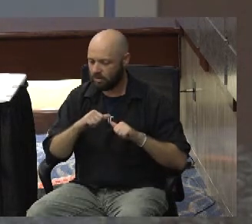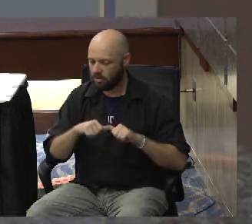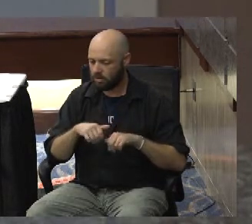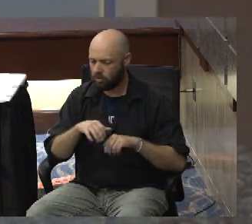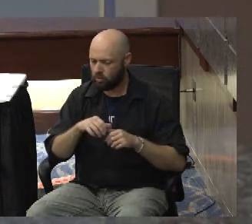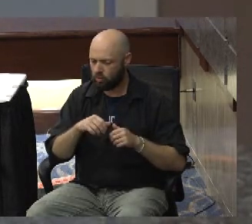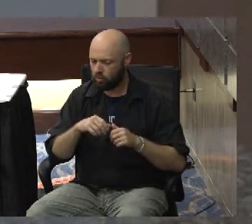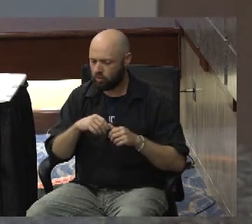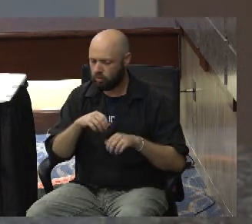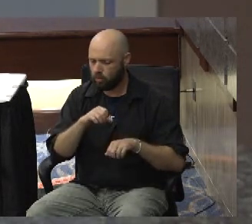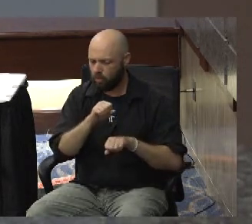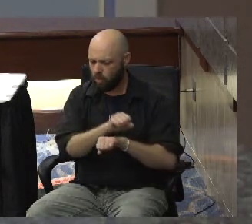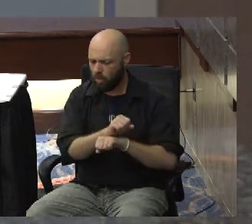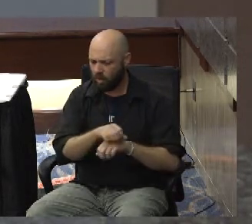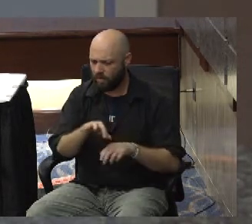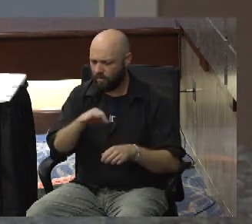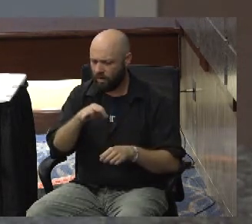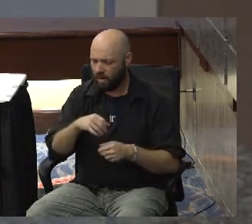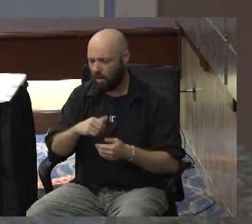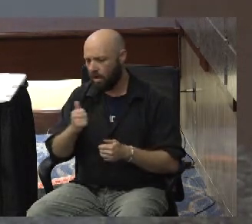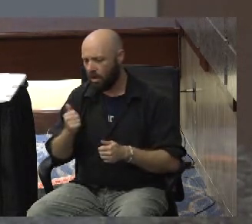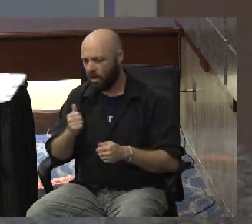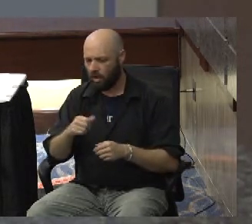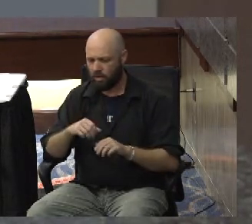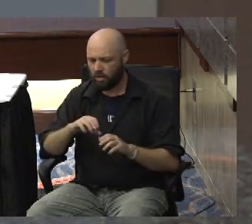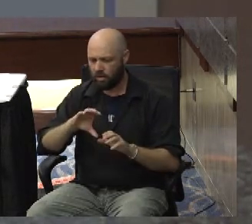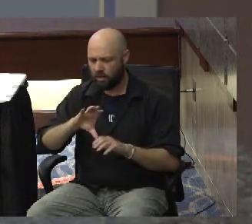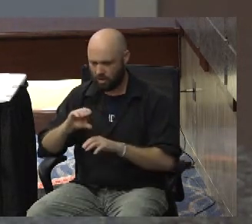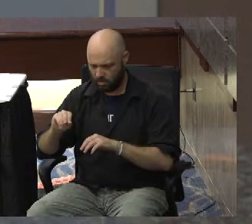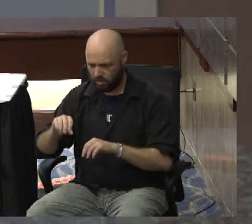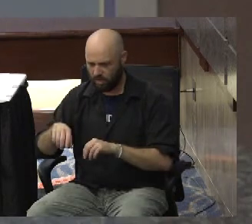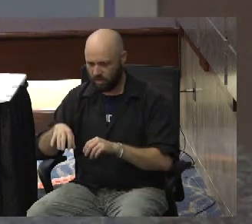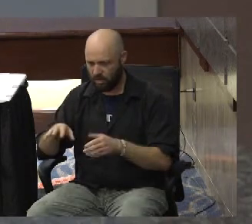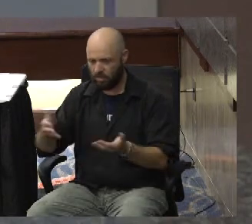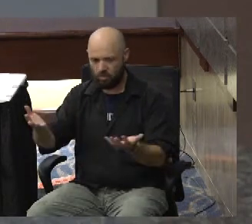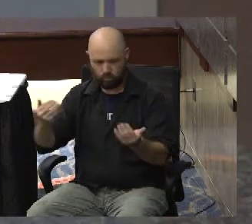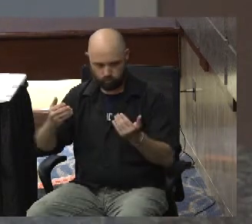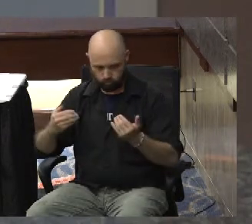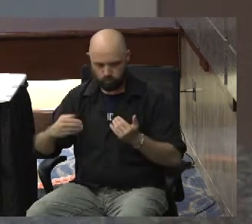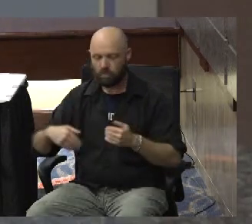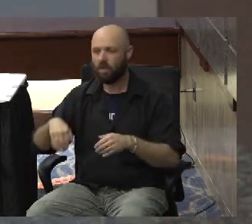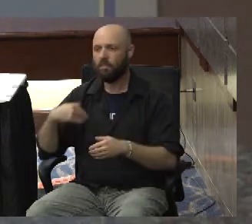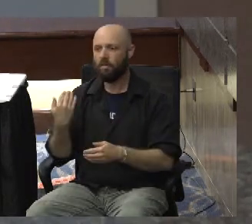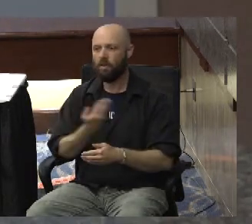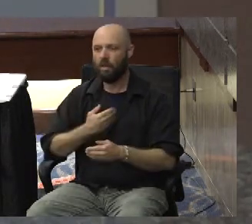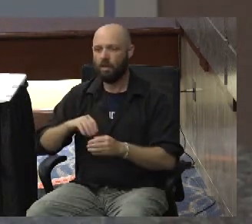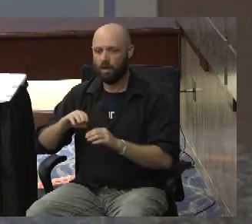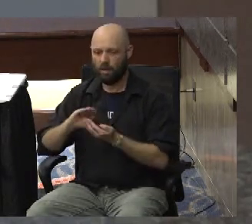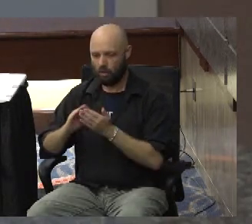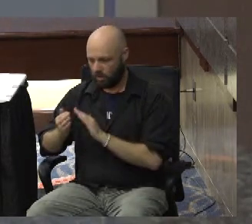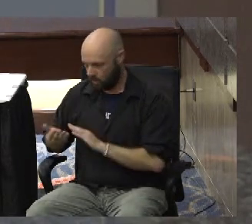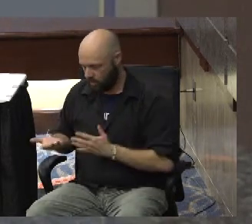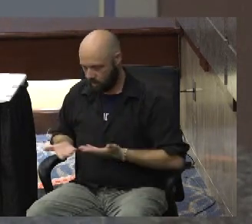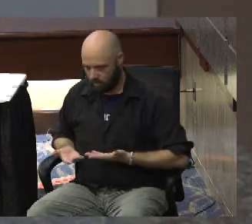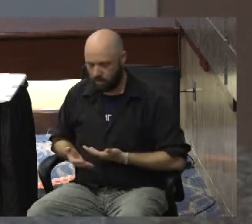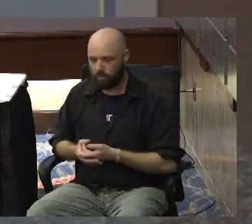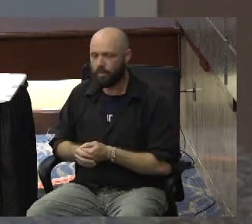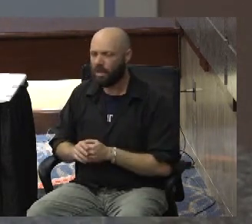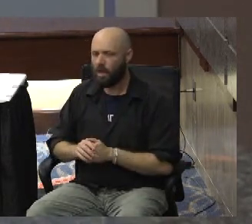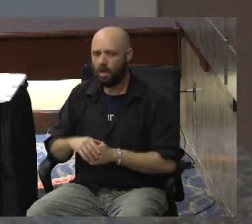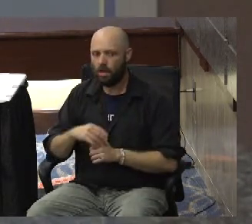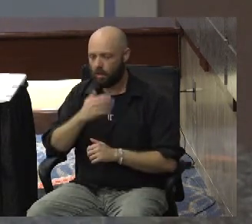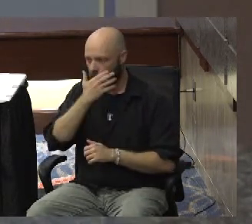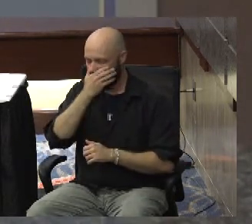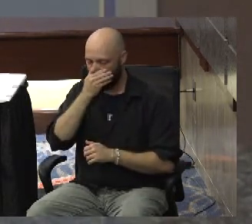that is our responsibility. So, that is a practice that we all will set, and I know that there are no wrongs that can be